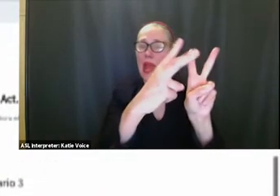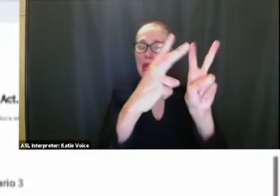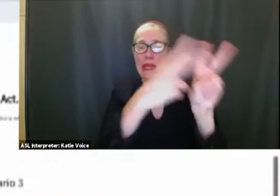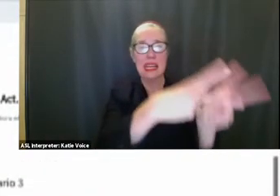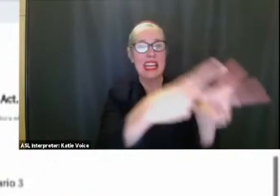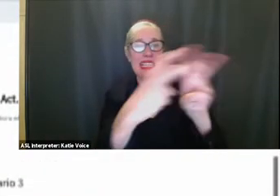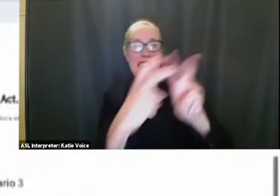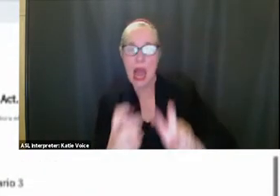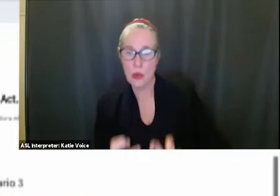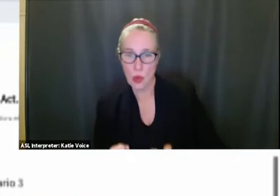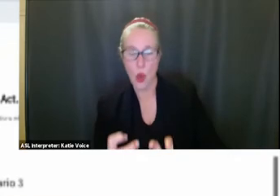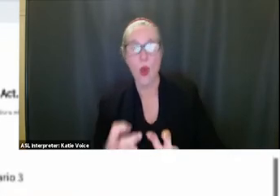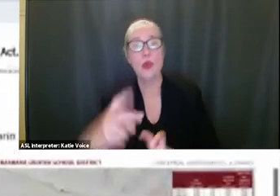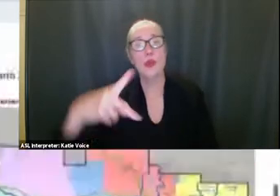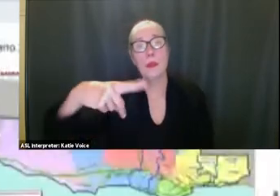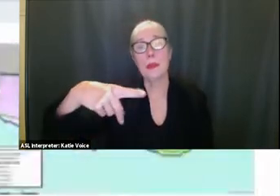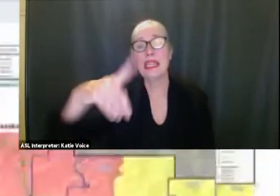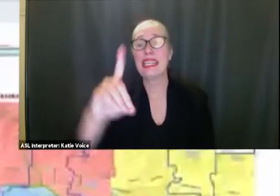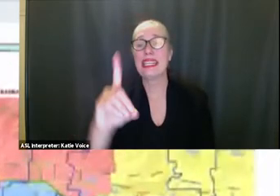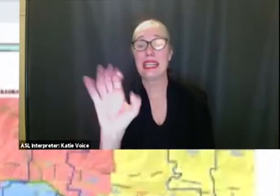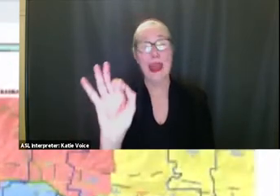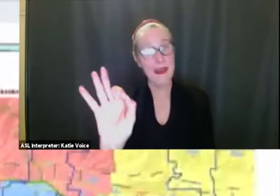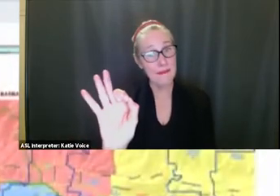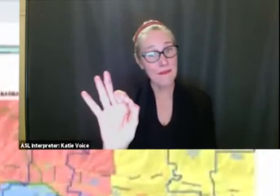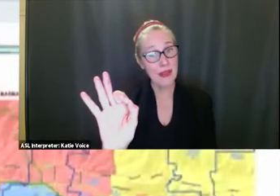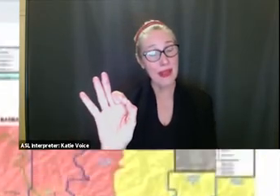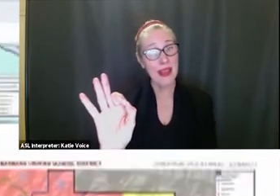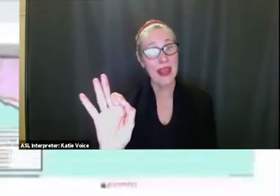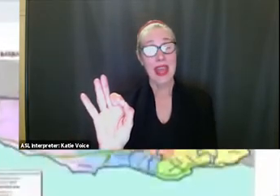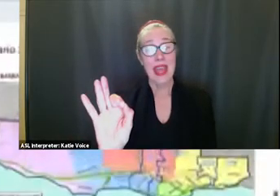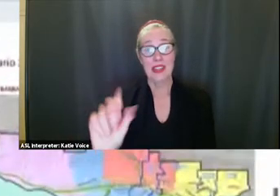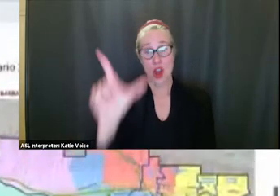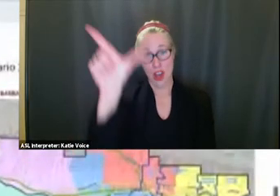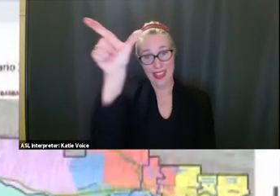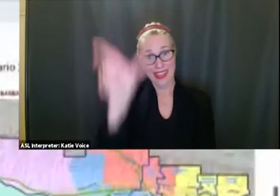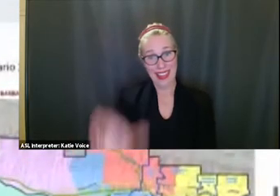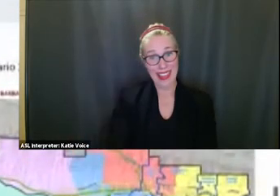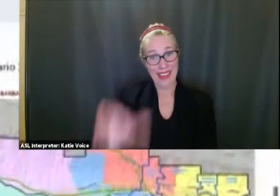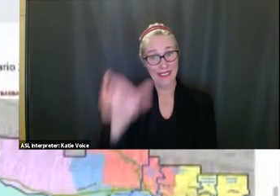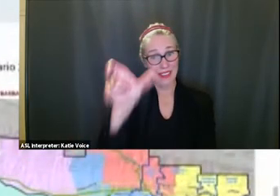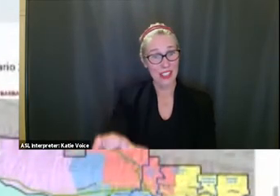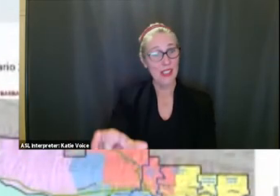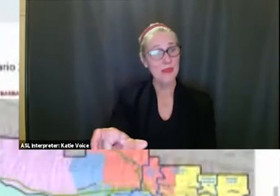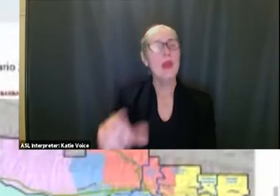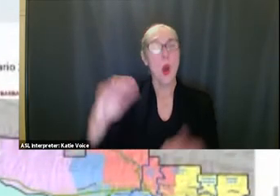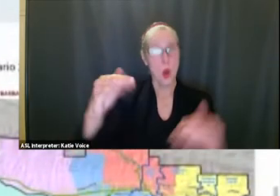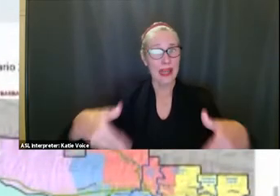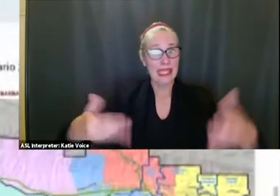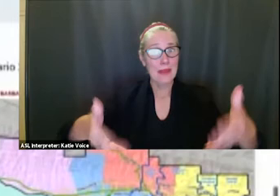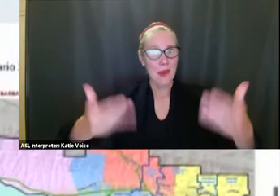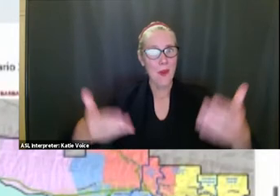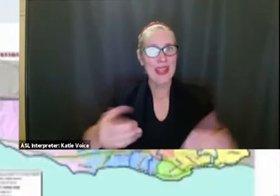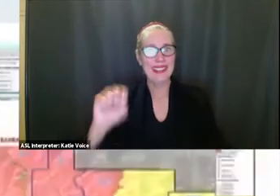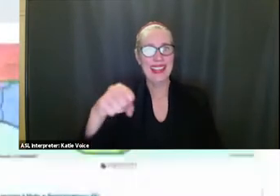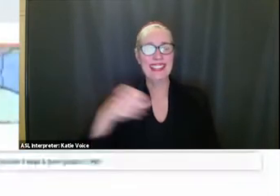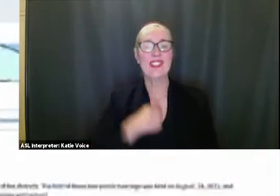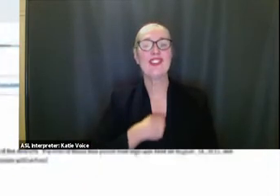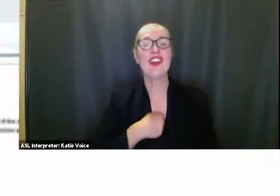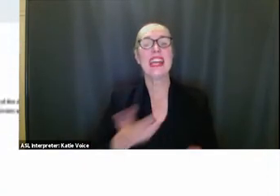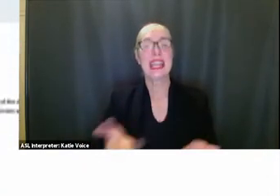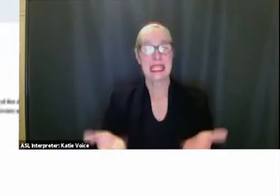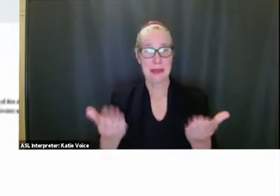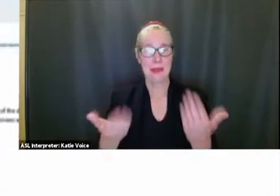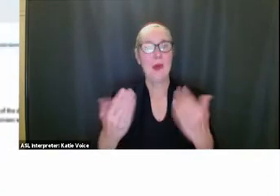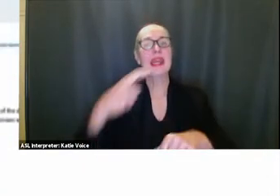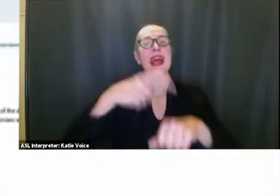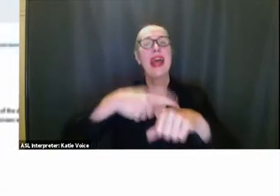file and on the left hand side is a little page oh sorry keep going yes keep going the timeline is